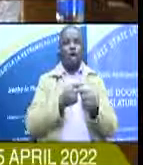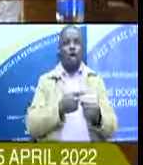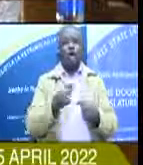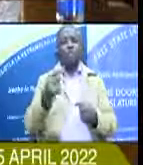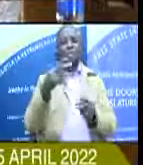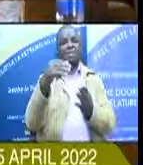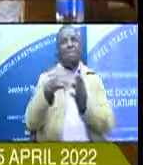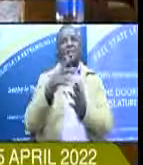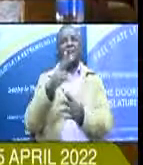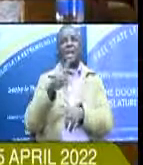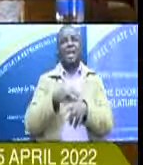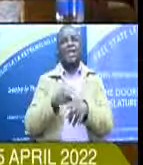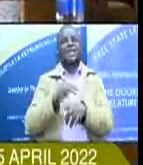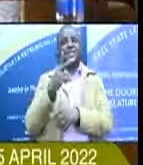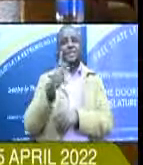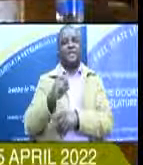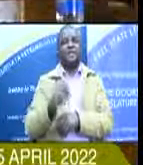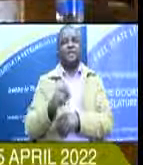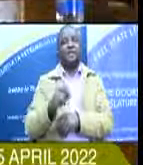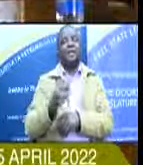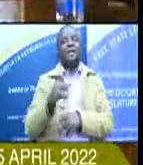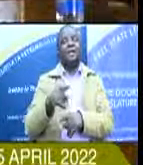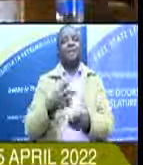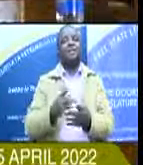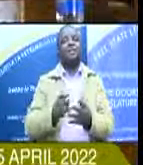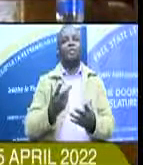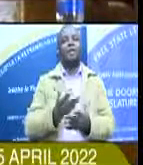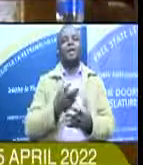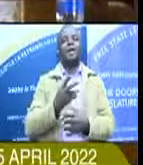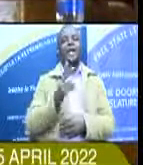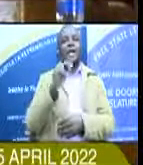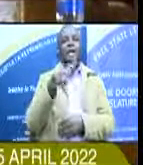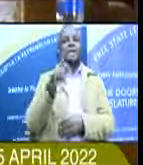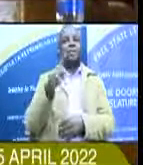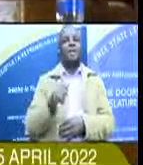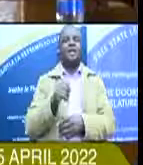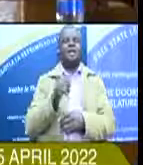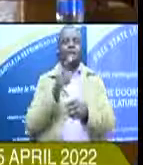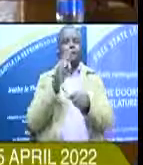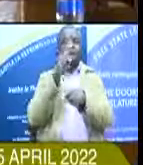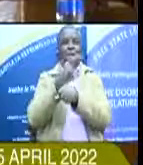years as reflected in the National Development Plan Vision 2030.